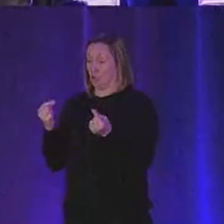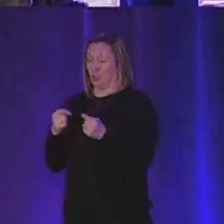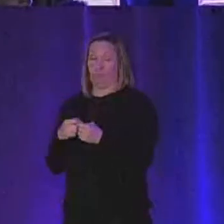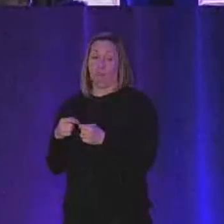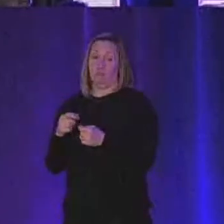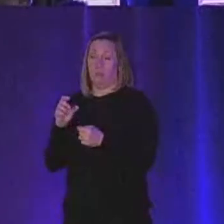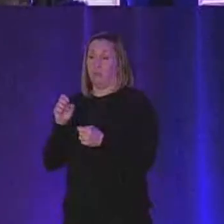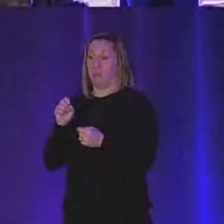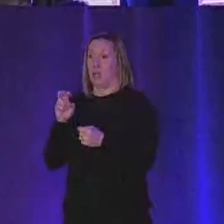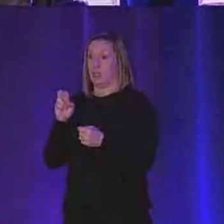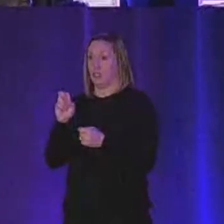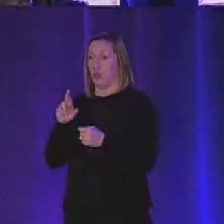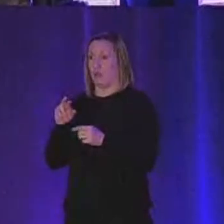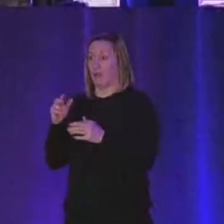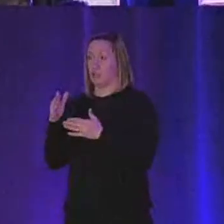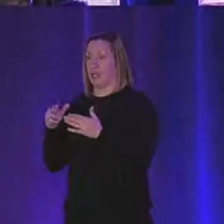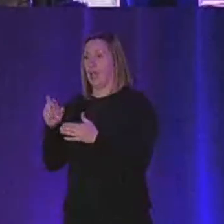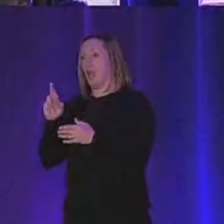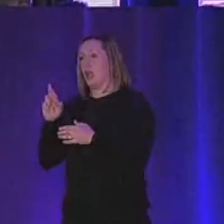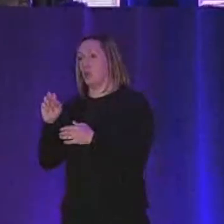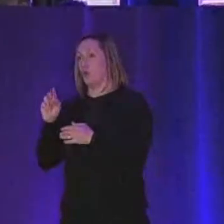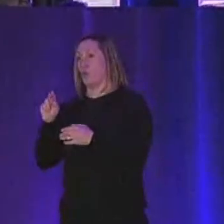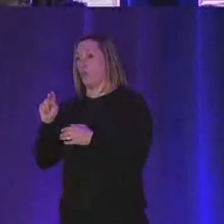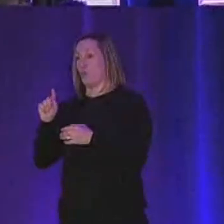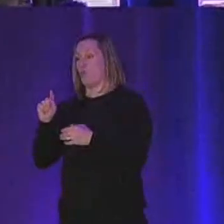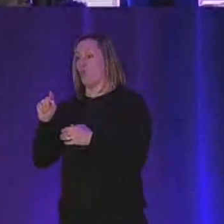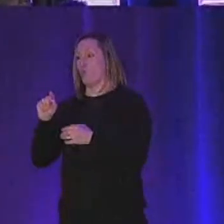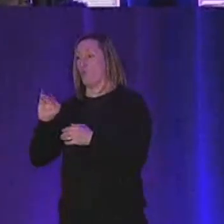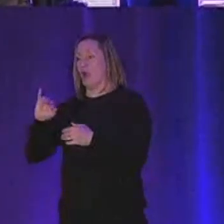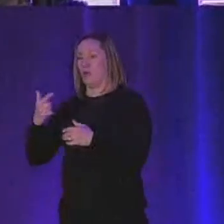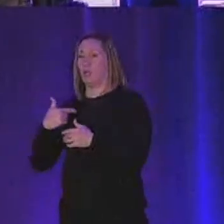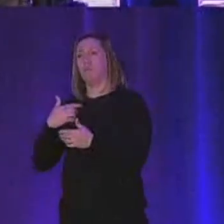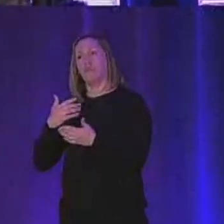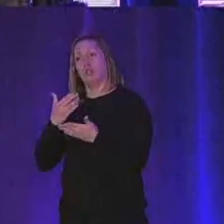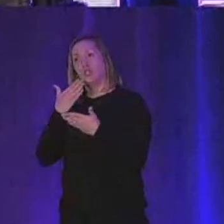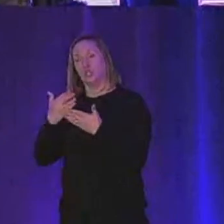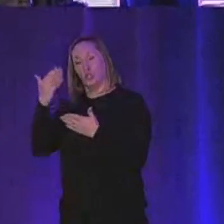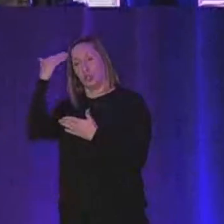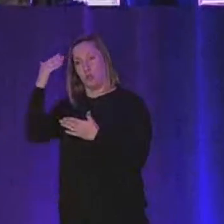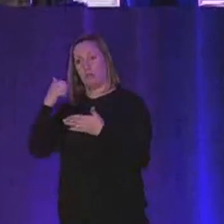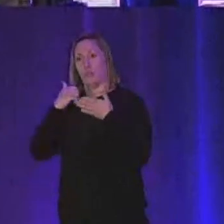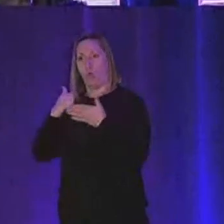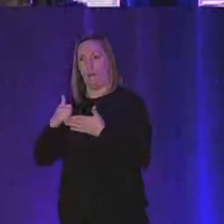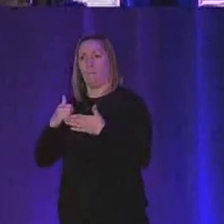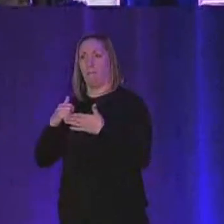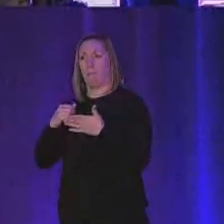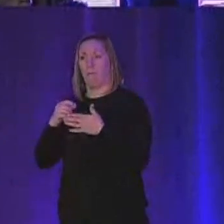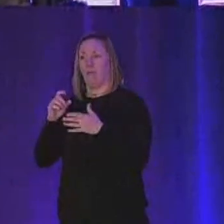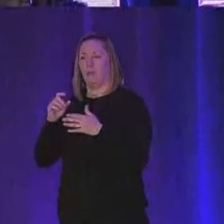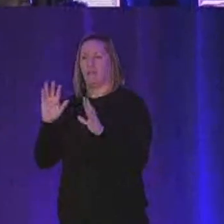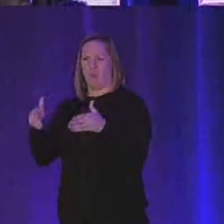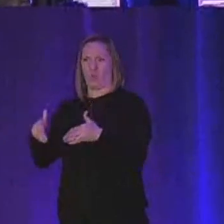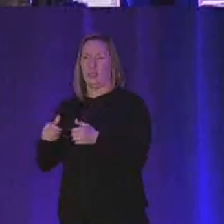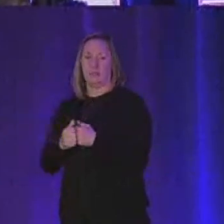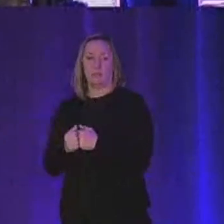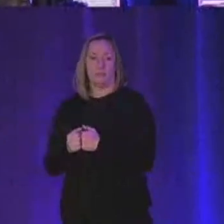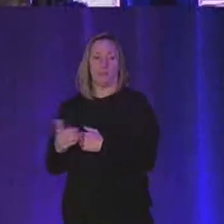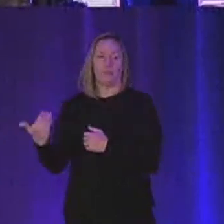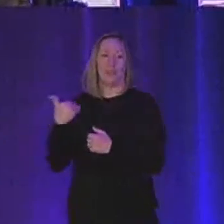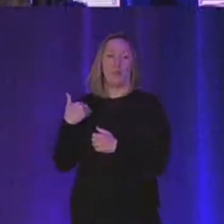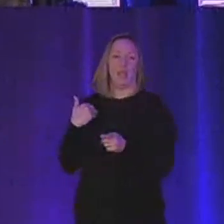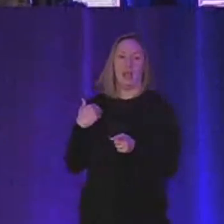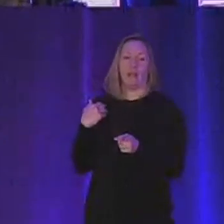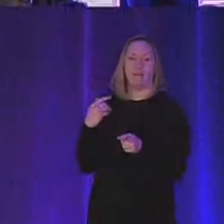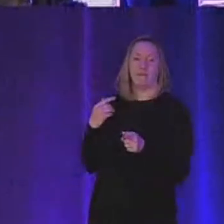server-side routing that I think is worth knowing, that'll help you appreciate the server focus. So we have here kind of a roll